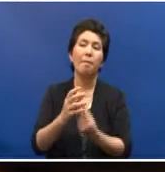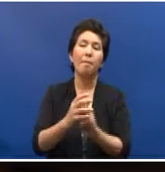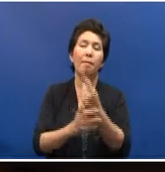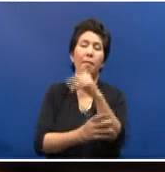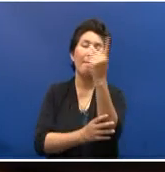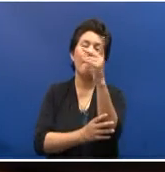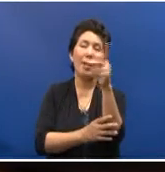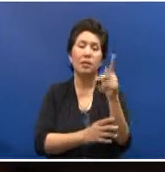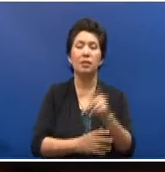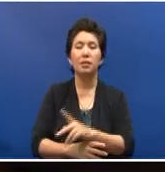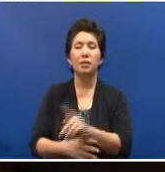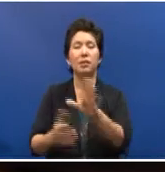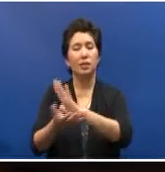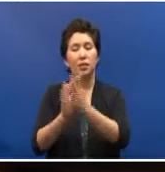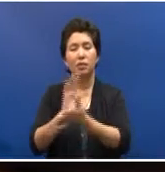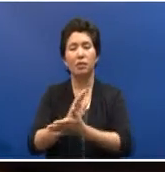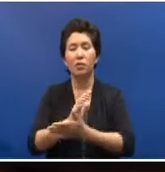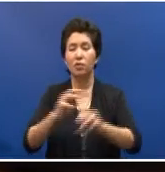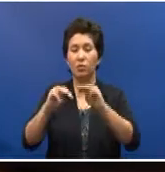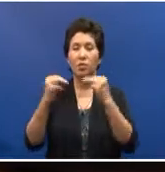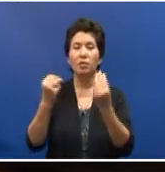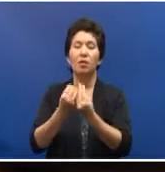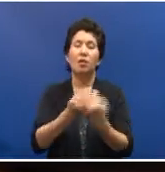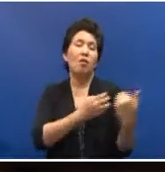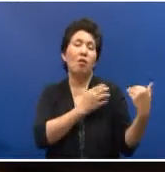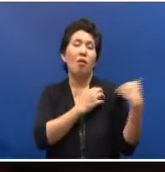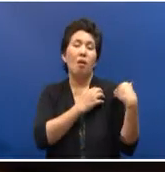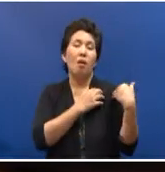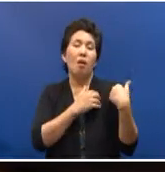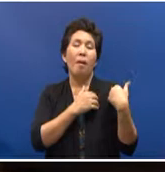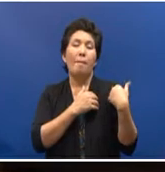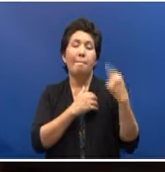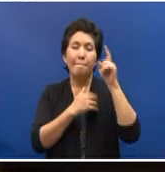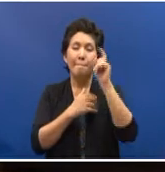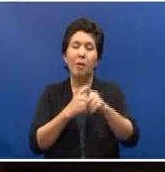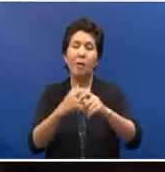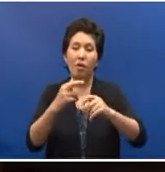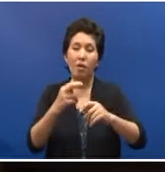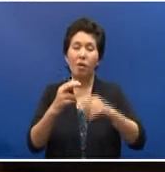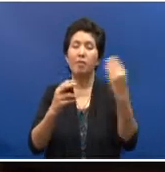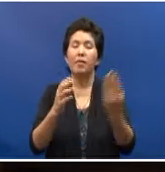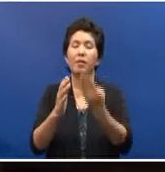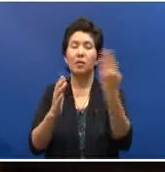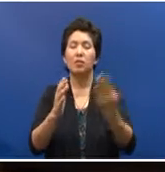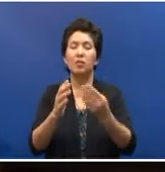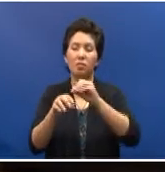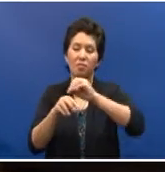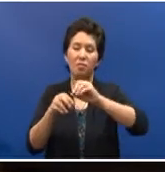such resources, society imposes rules for the purpose of regulating its